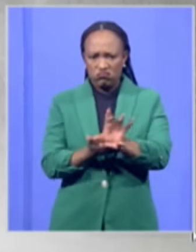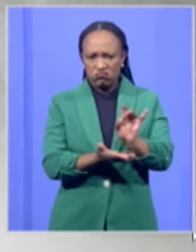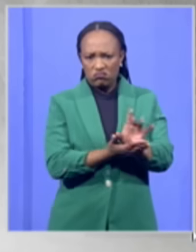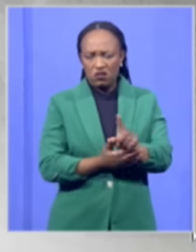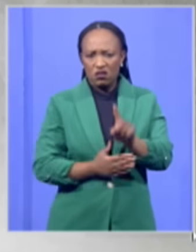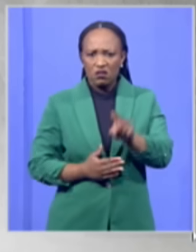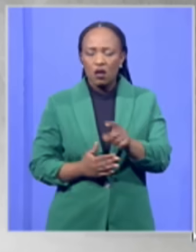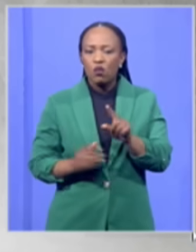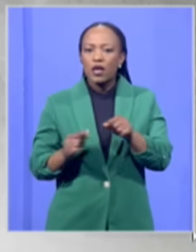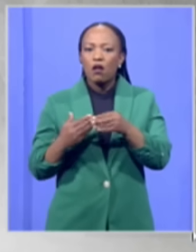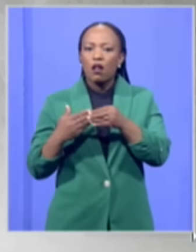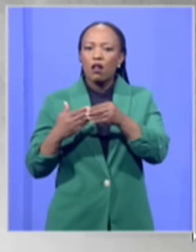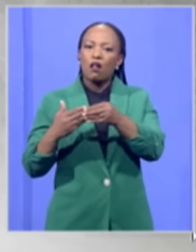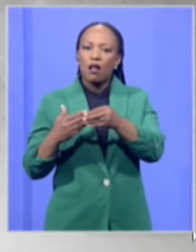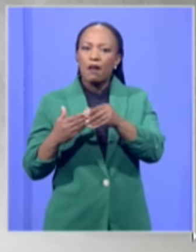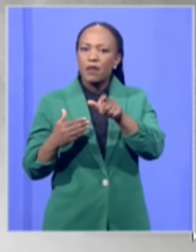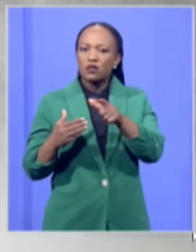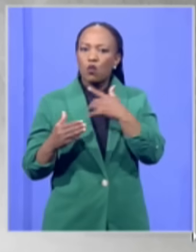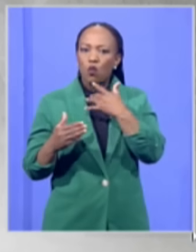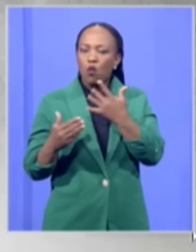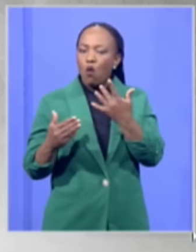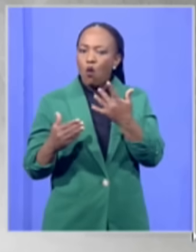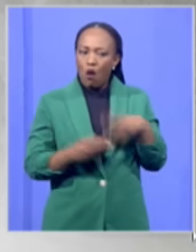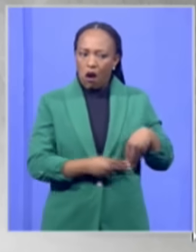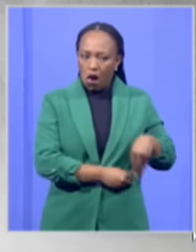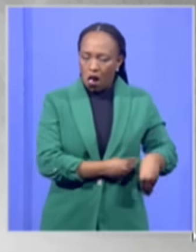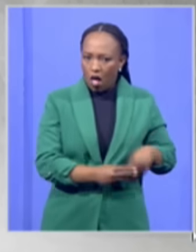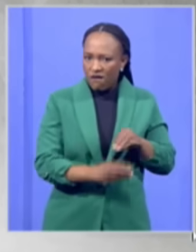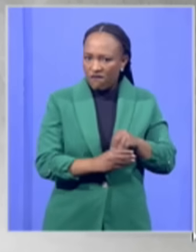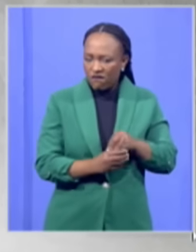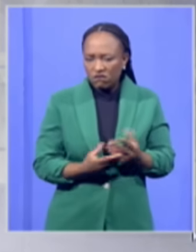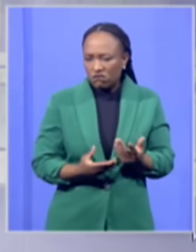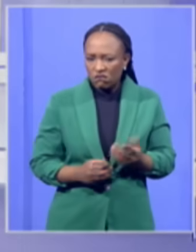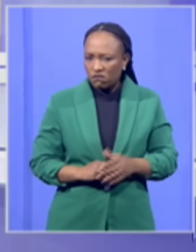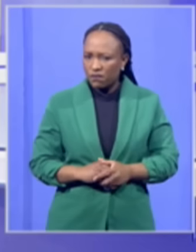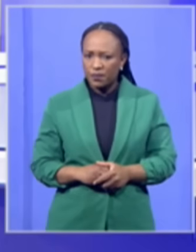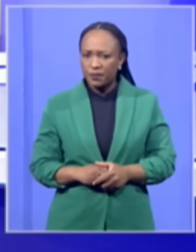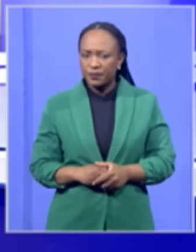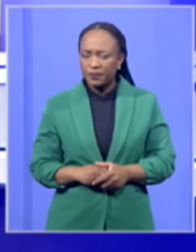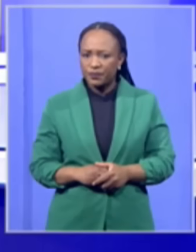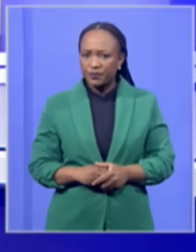etwe pele ke batho bao ba tletšego madi matsogong.